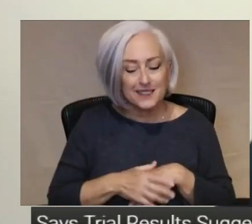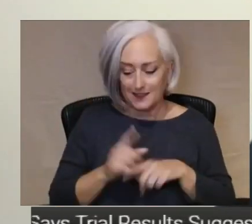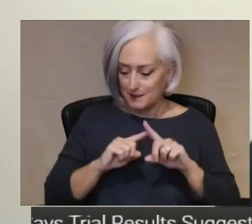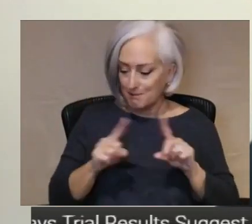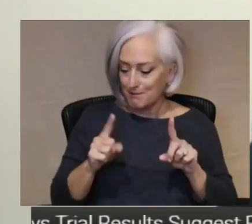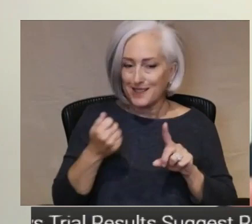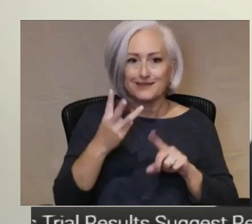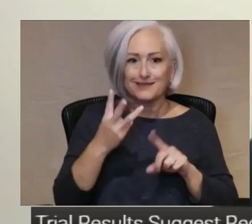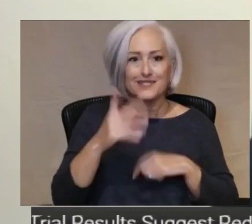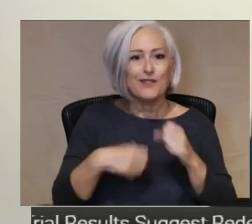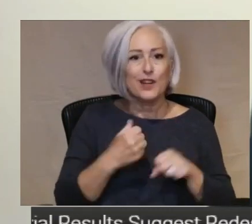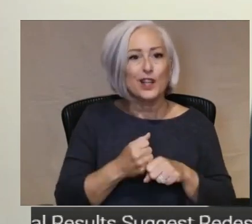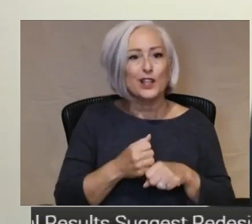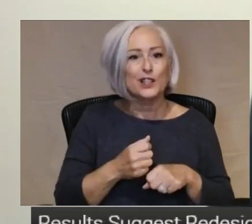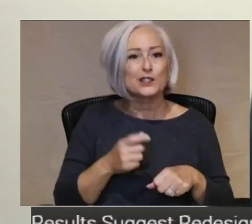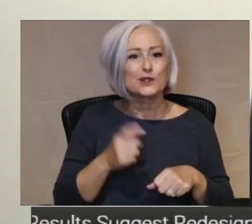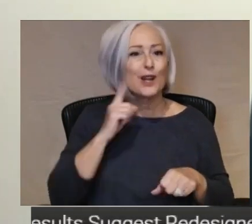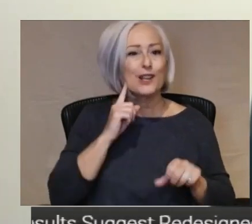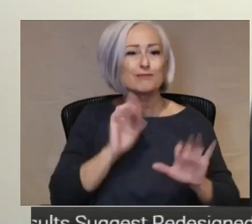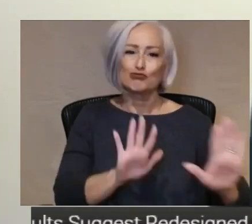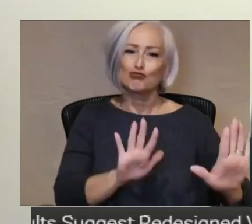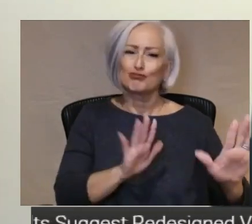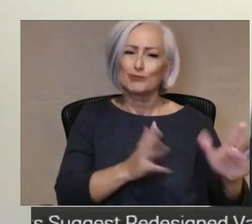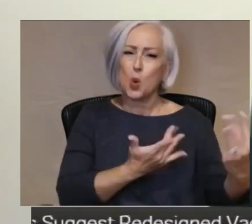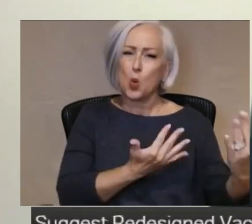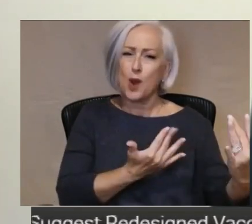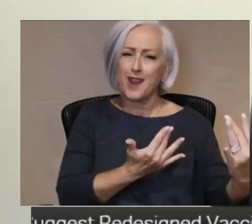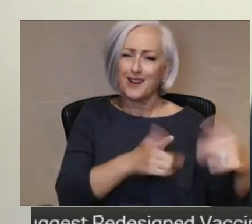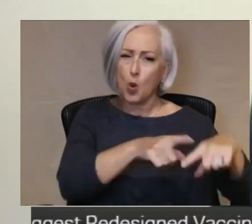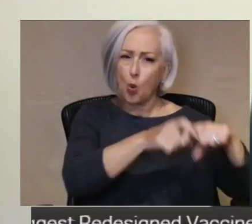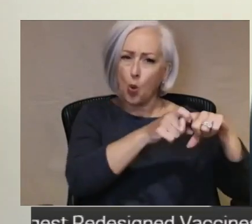got messages of, hey, not so fast, just settle in back